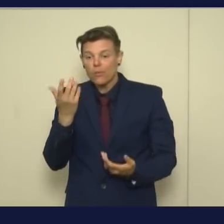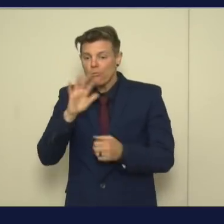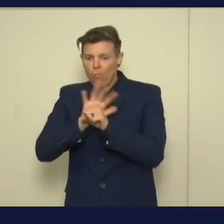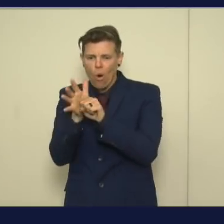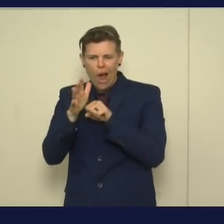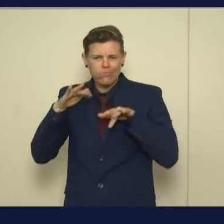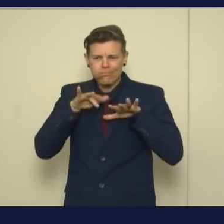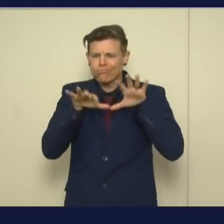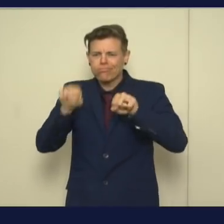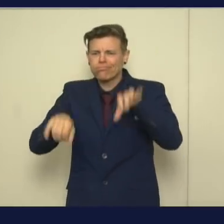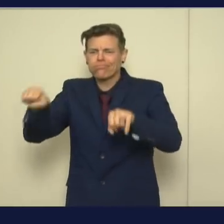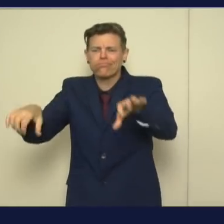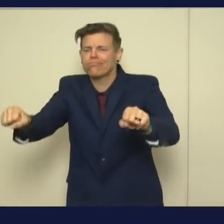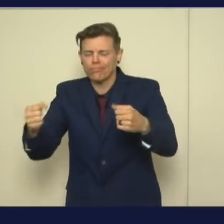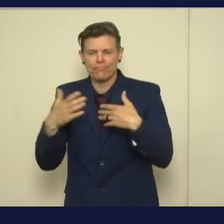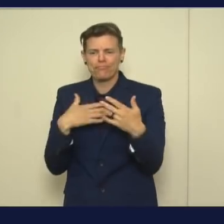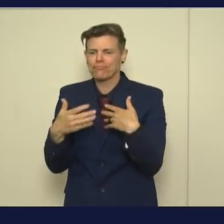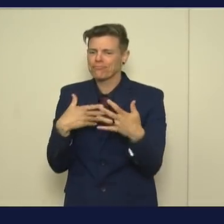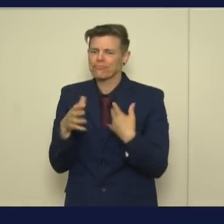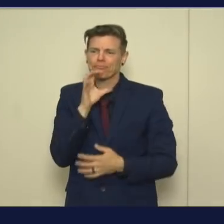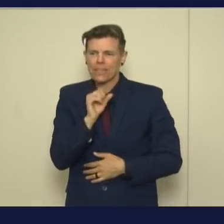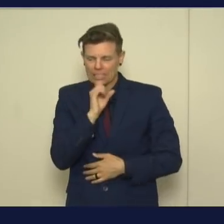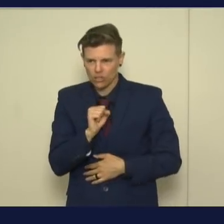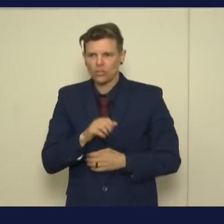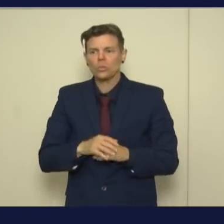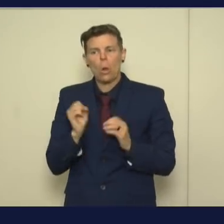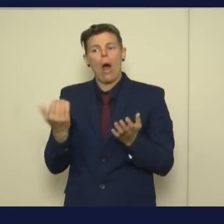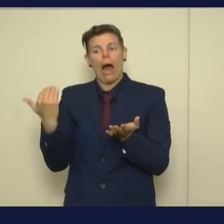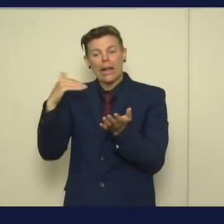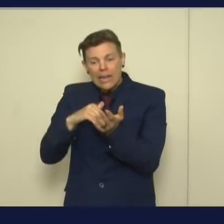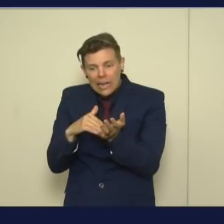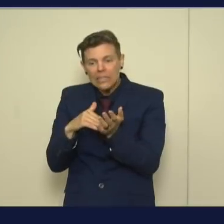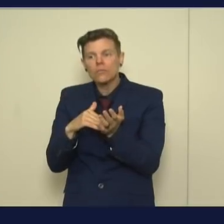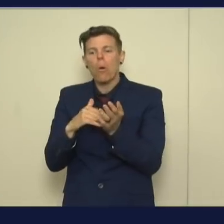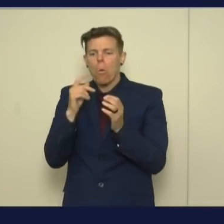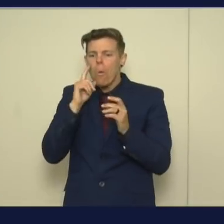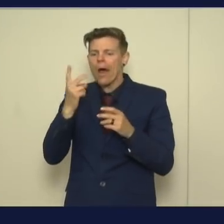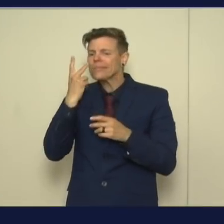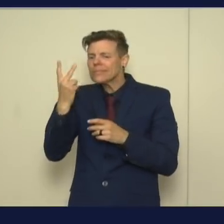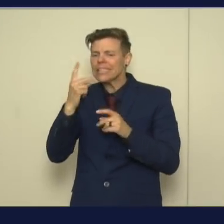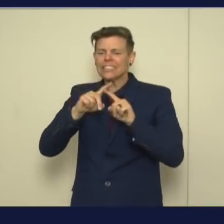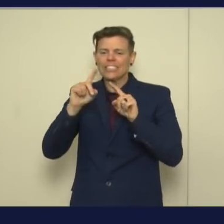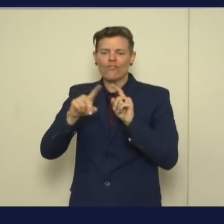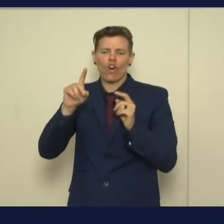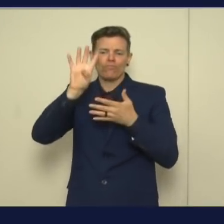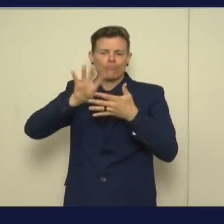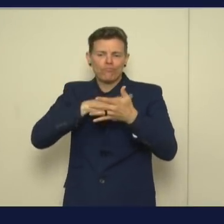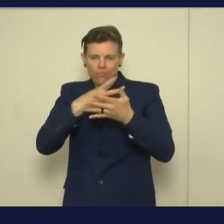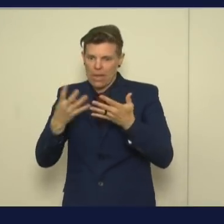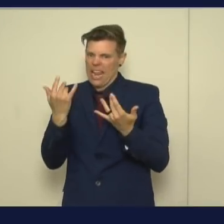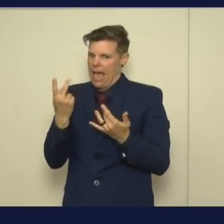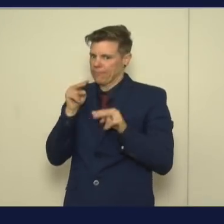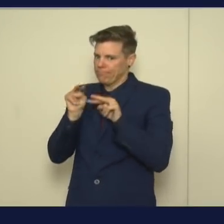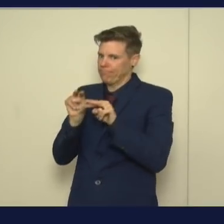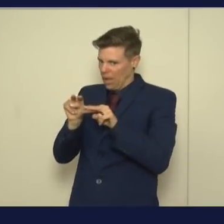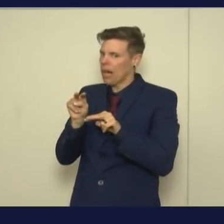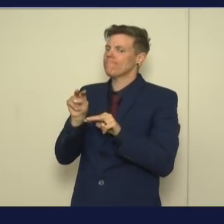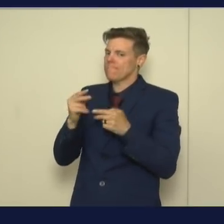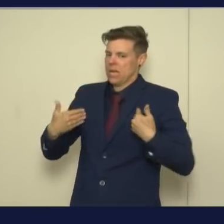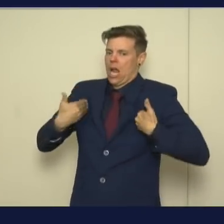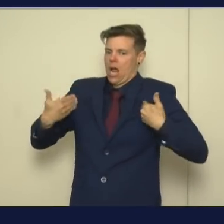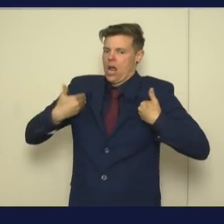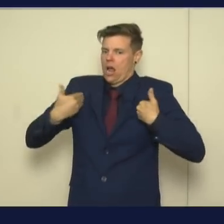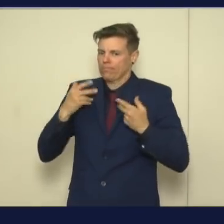in some of the modeling, I also believe, in terms of younger populations who continue often to lead the number of